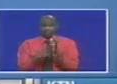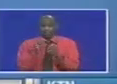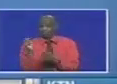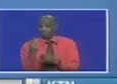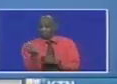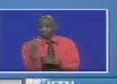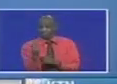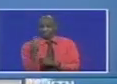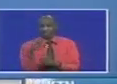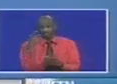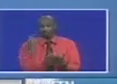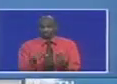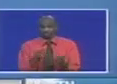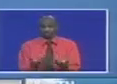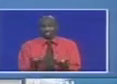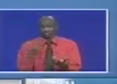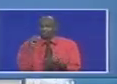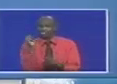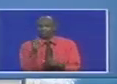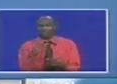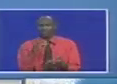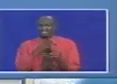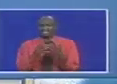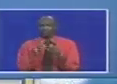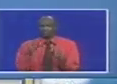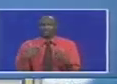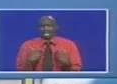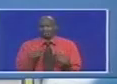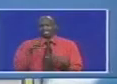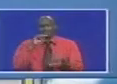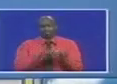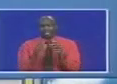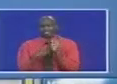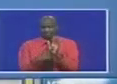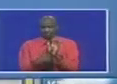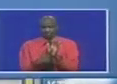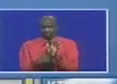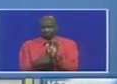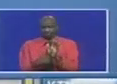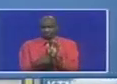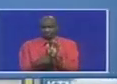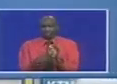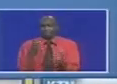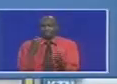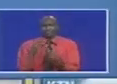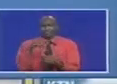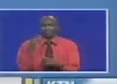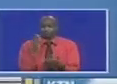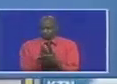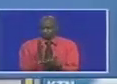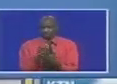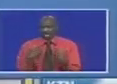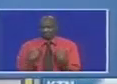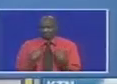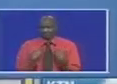schemes. There's a lot of potential for irrigation schemes. World Vision has a very good example in Morelem, where actually they are producing